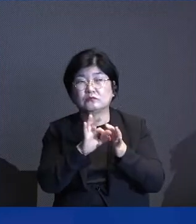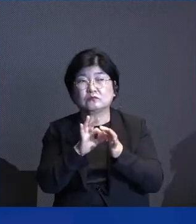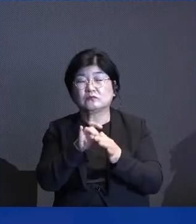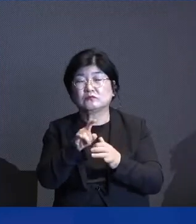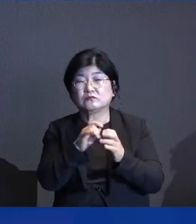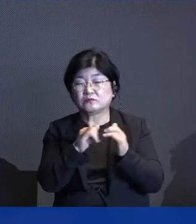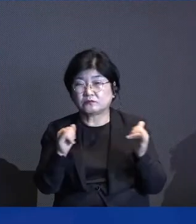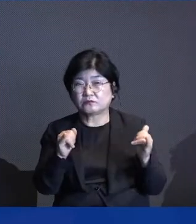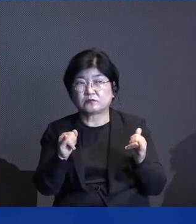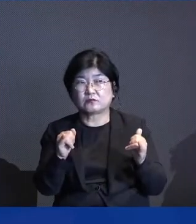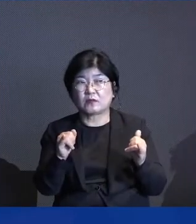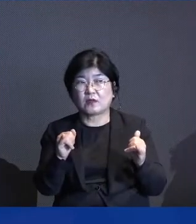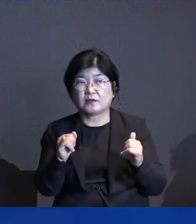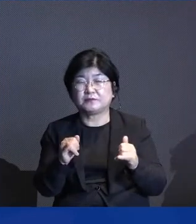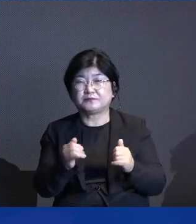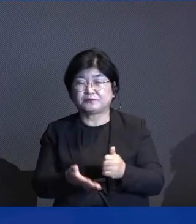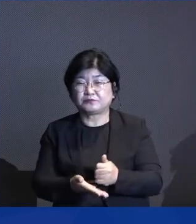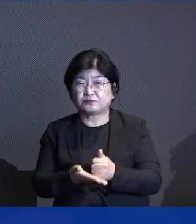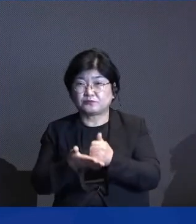own life.